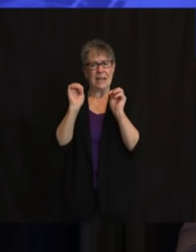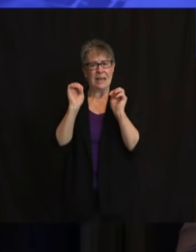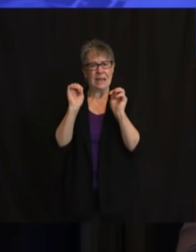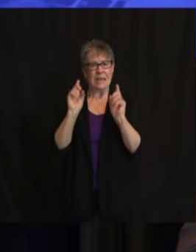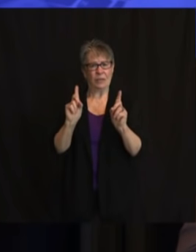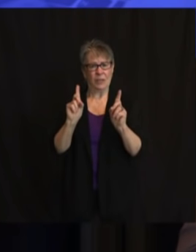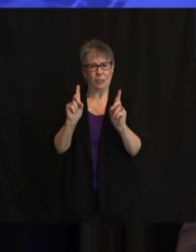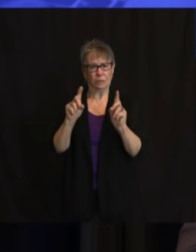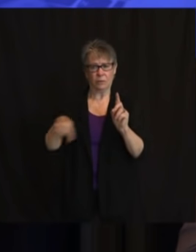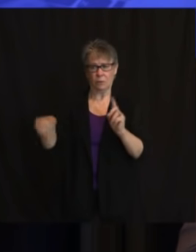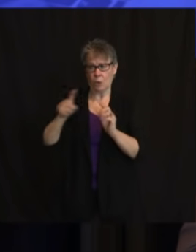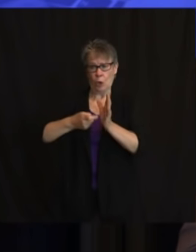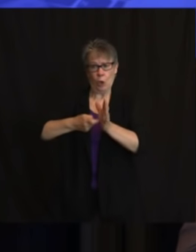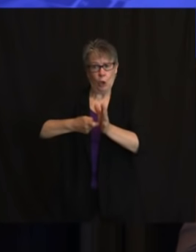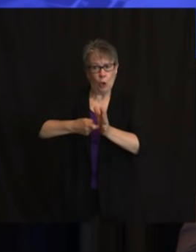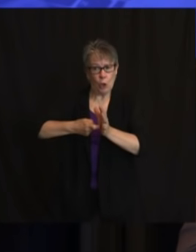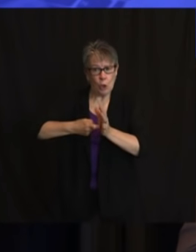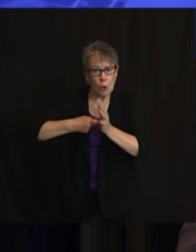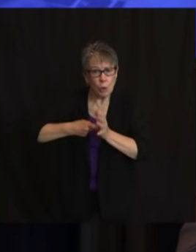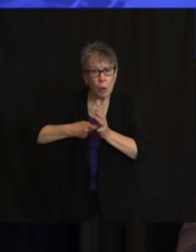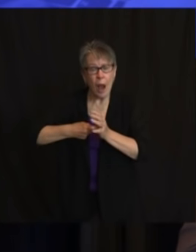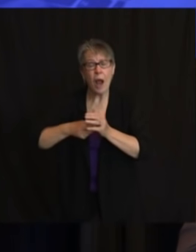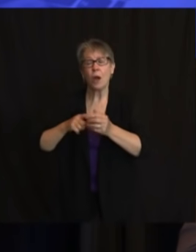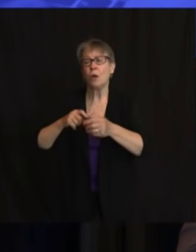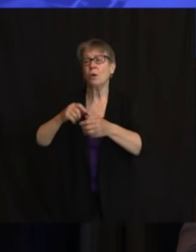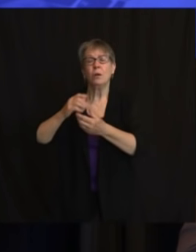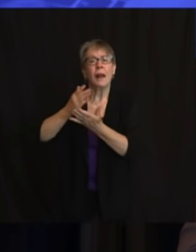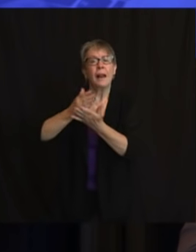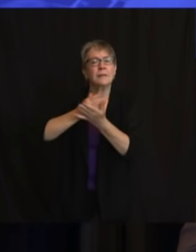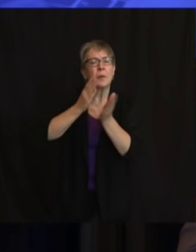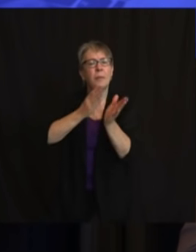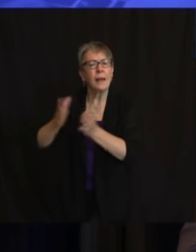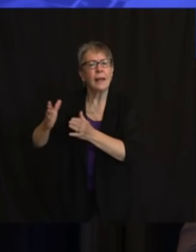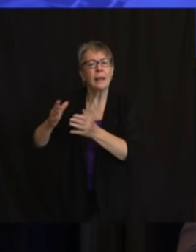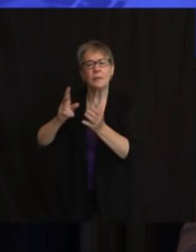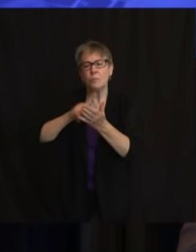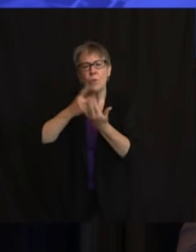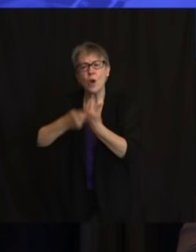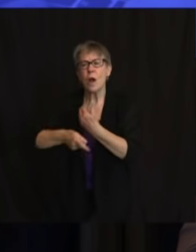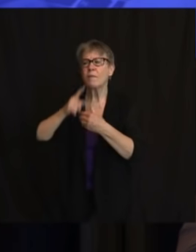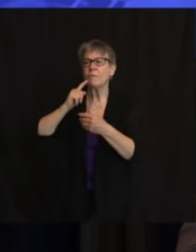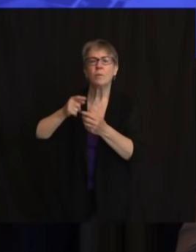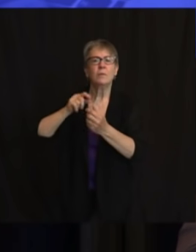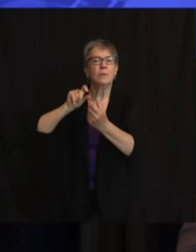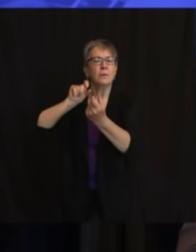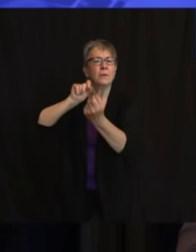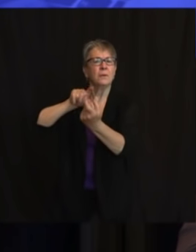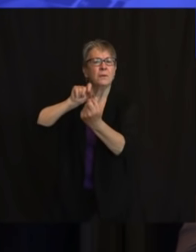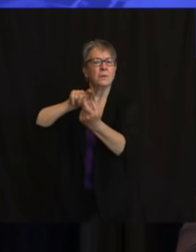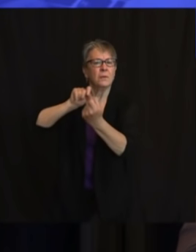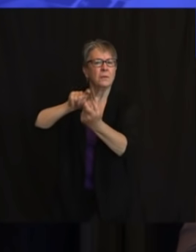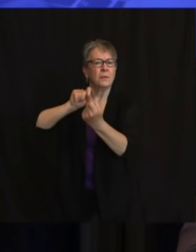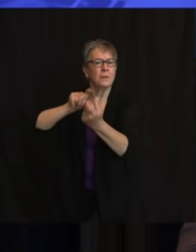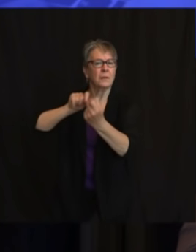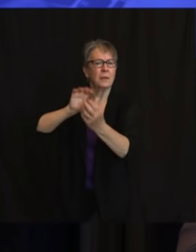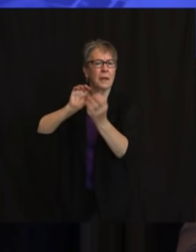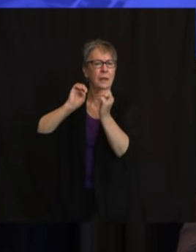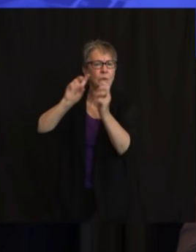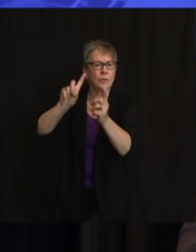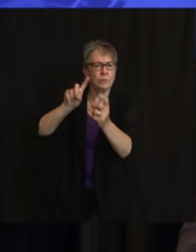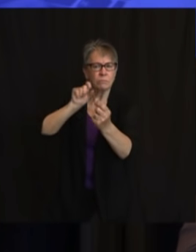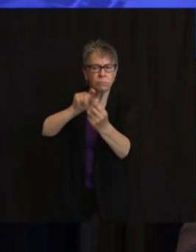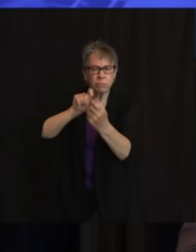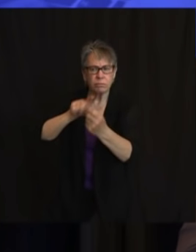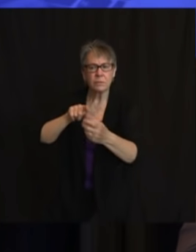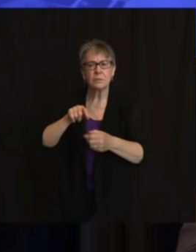remote instruction, special education services, and food security. Given the speed at which schools have transitioned to